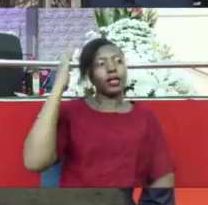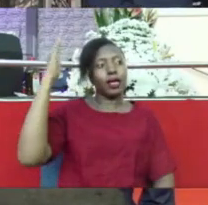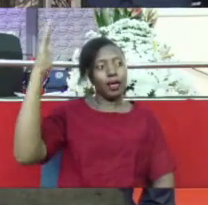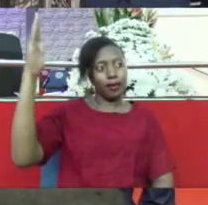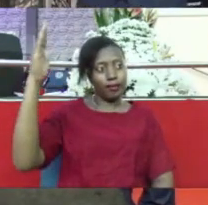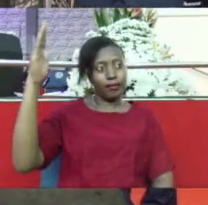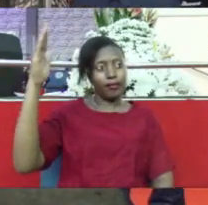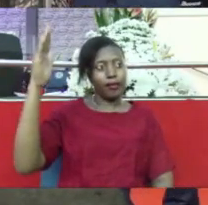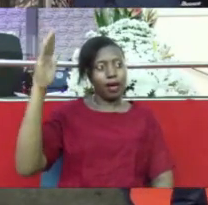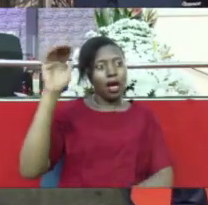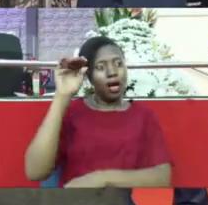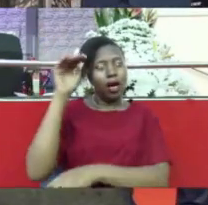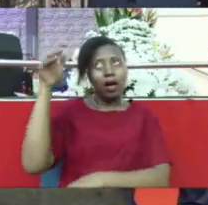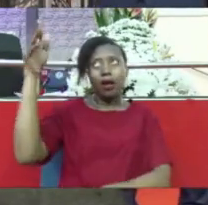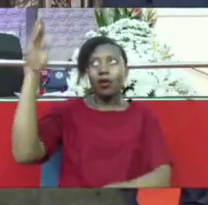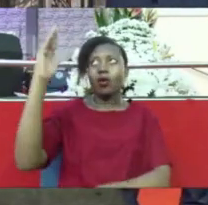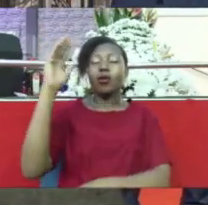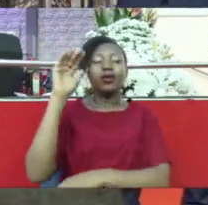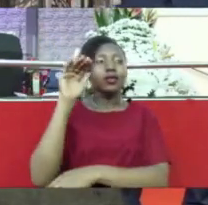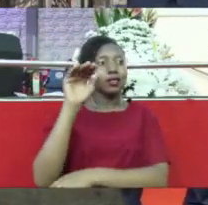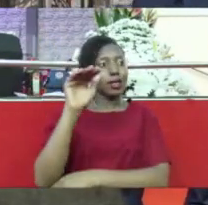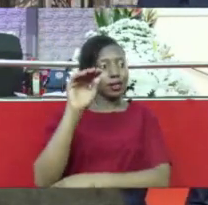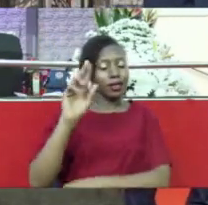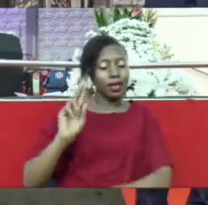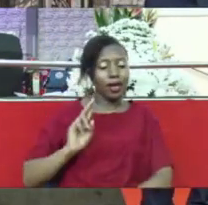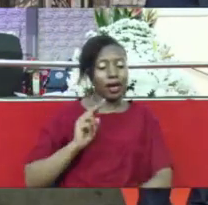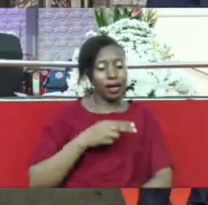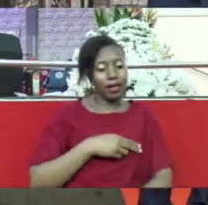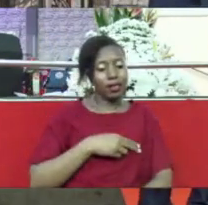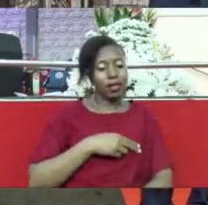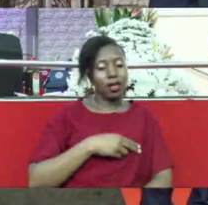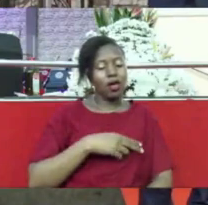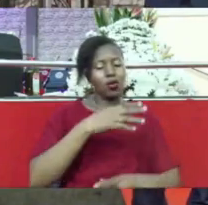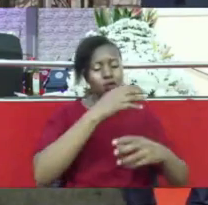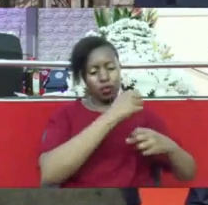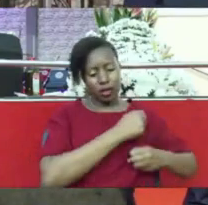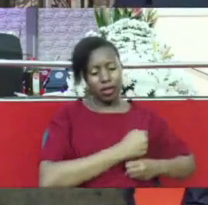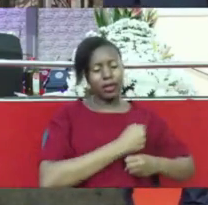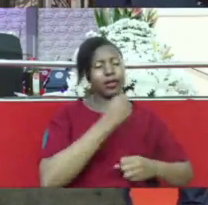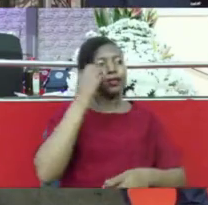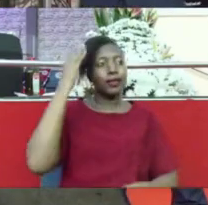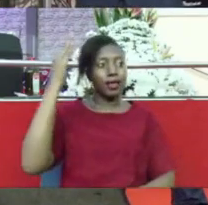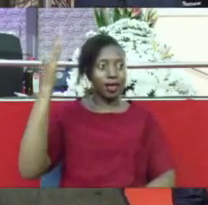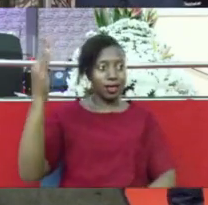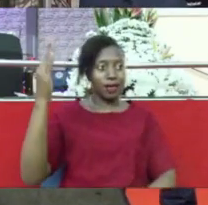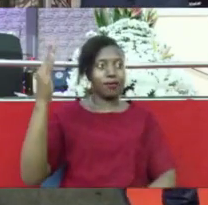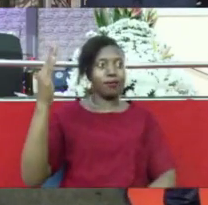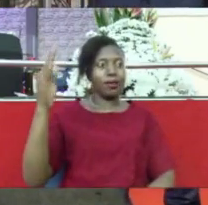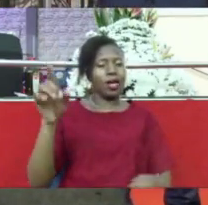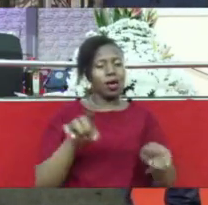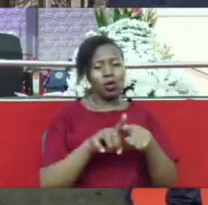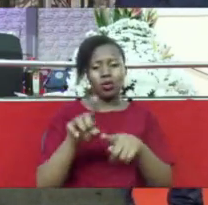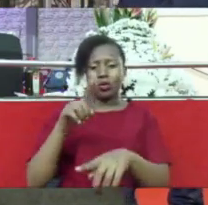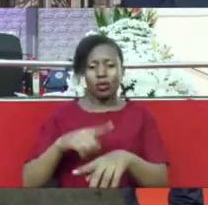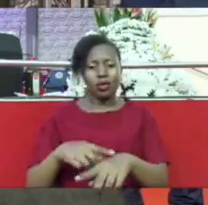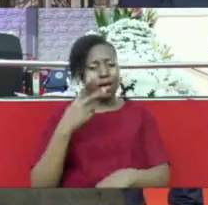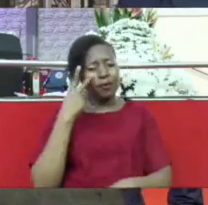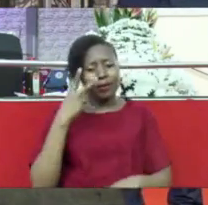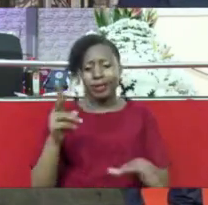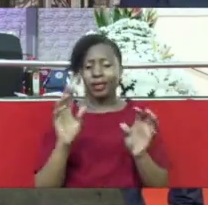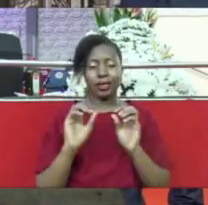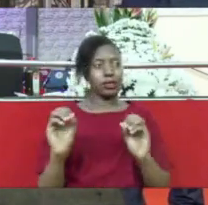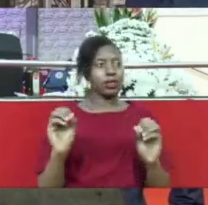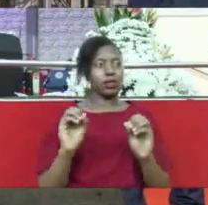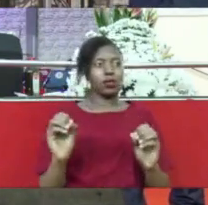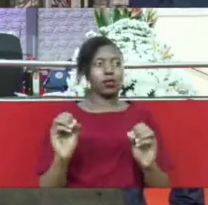God is requiring us to believe in him. Mungu anatuhitaji tuweze kumwamini. Even though you cannot see it. Je, hauwezi iona? For no eye